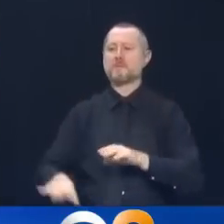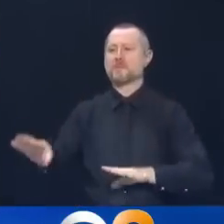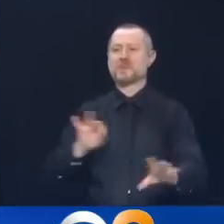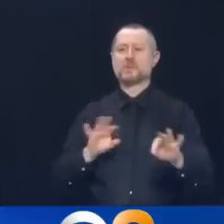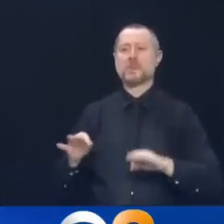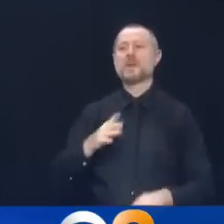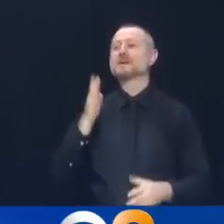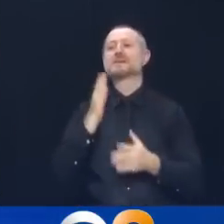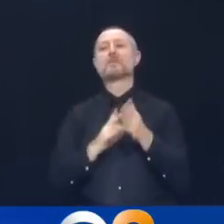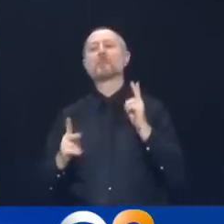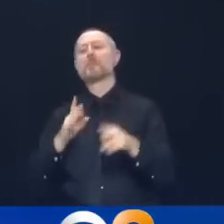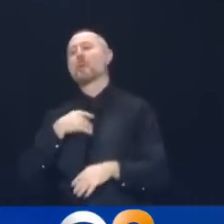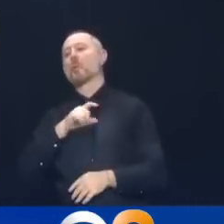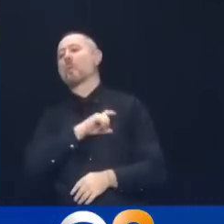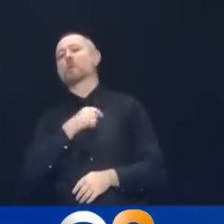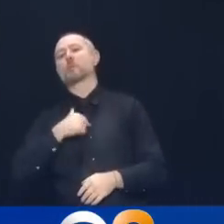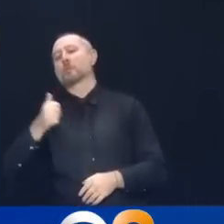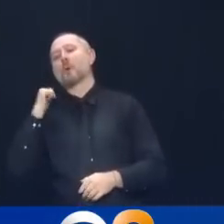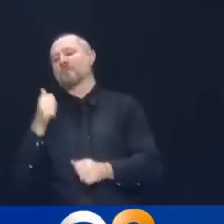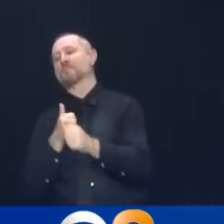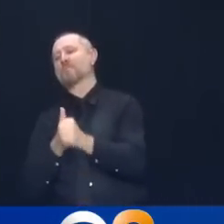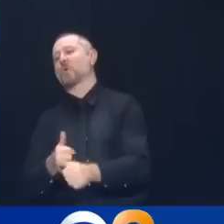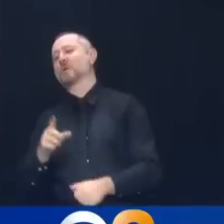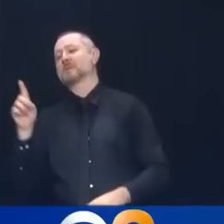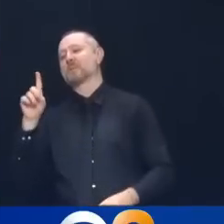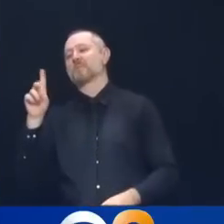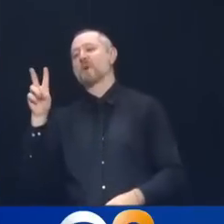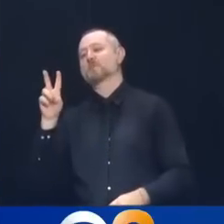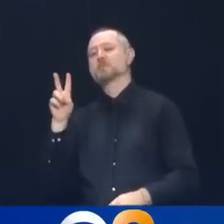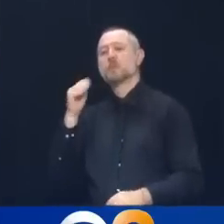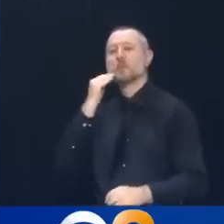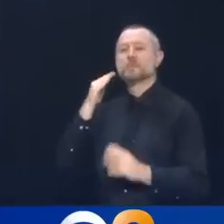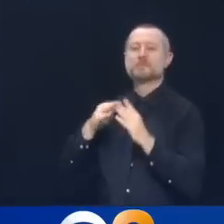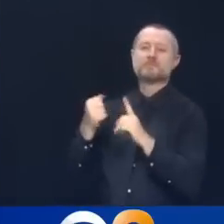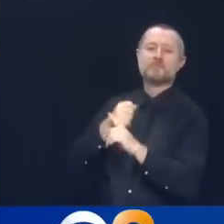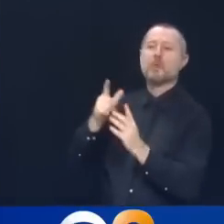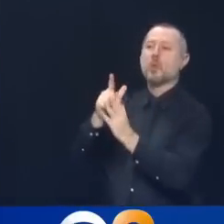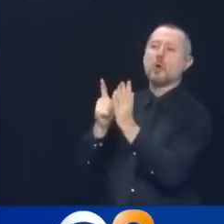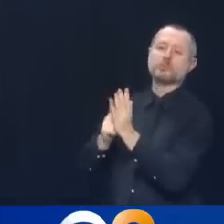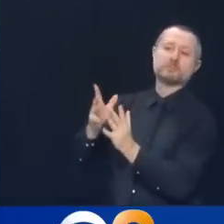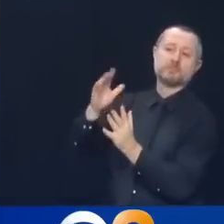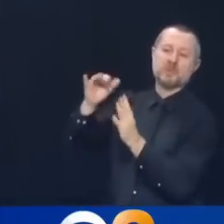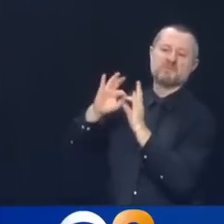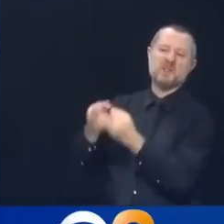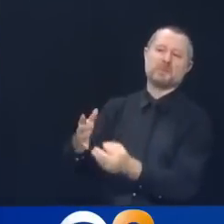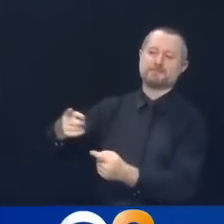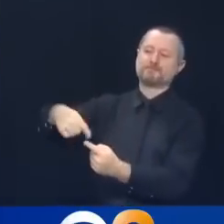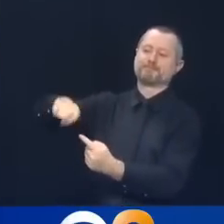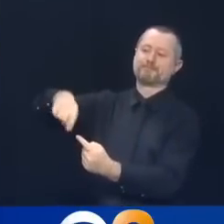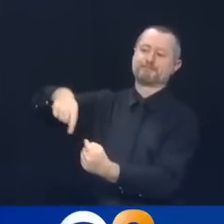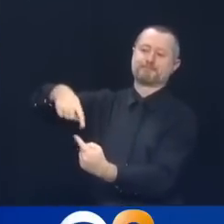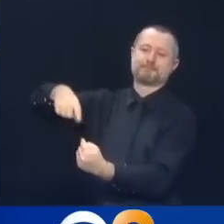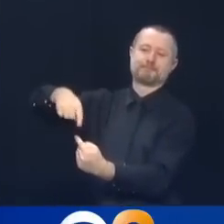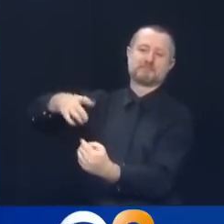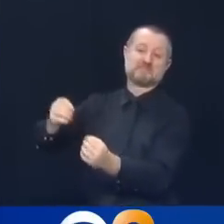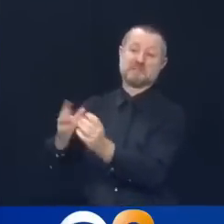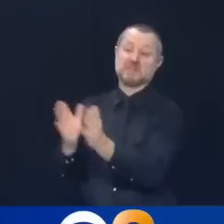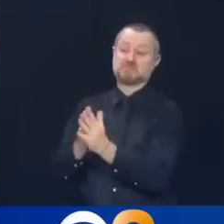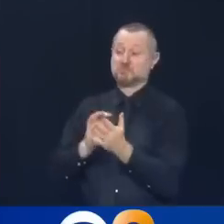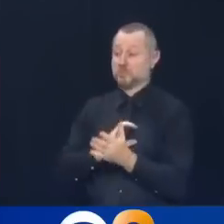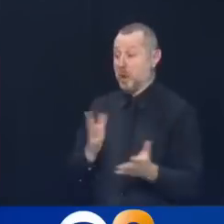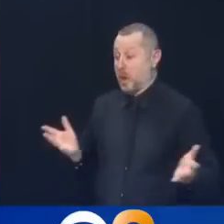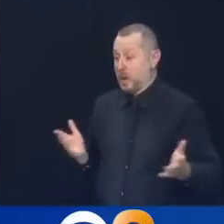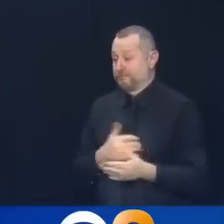law because I think that's a family affair. They had a family fight, and I don't think it's the